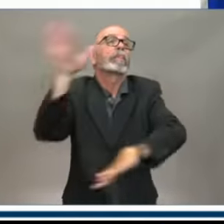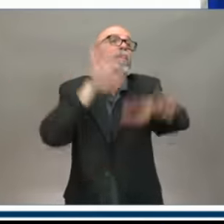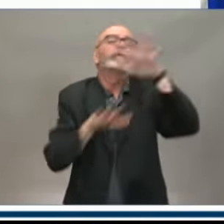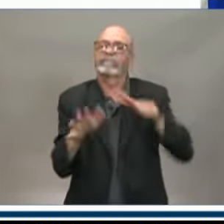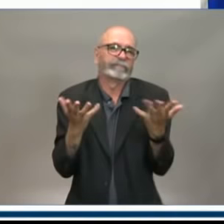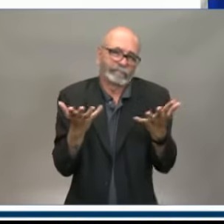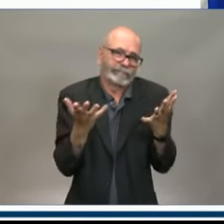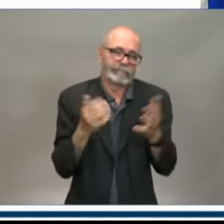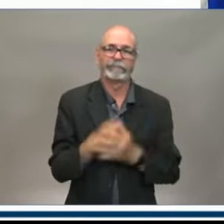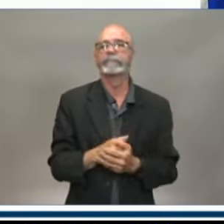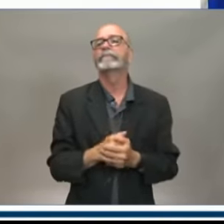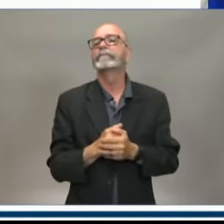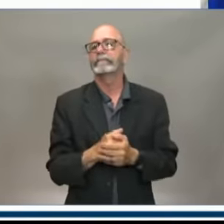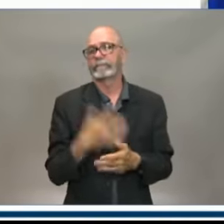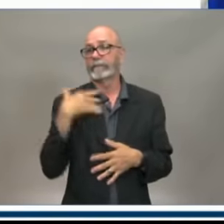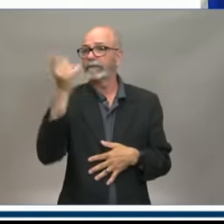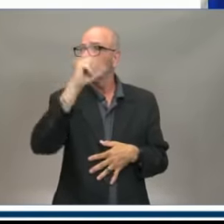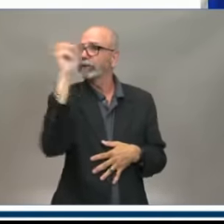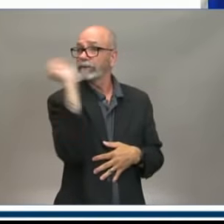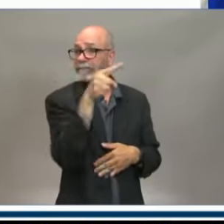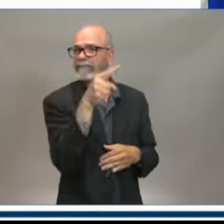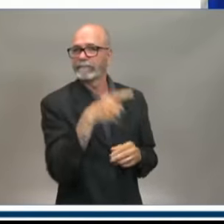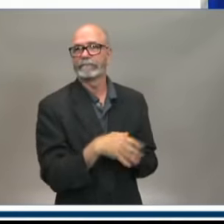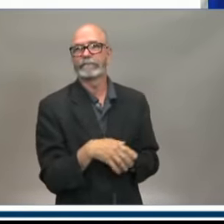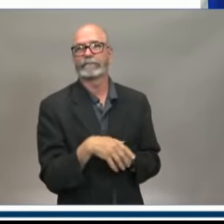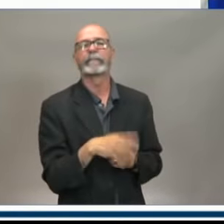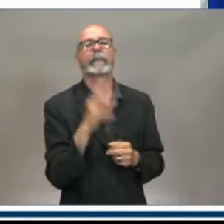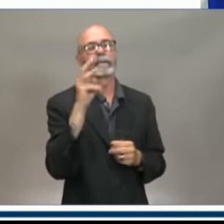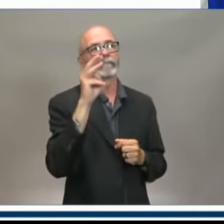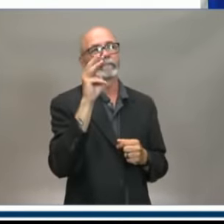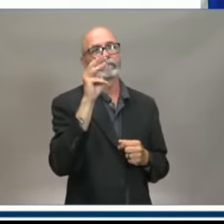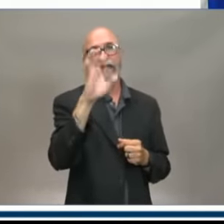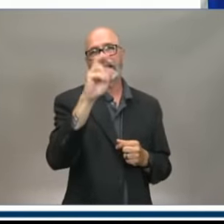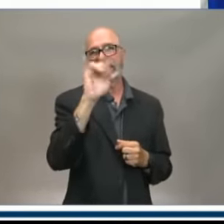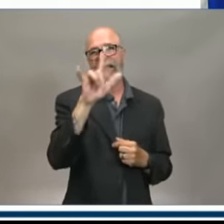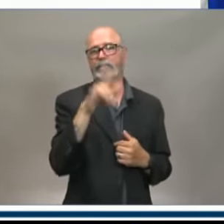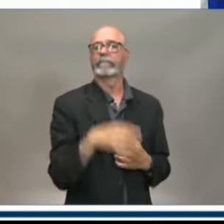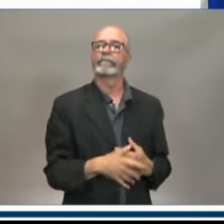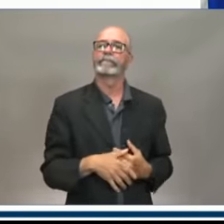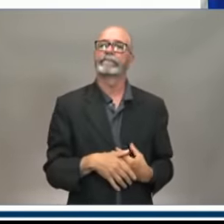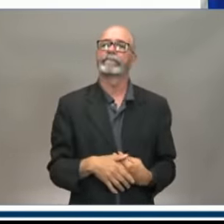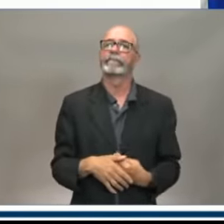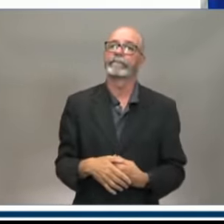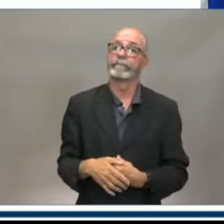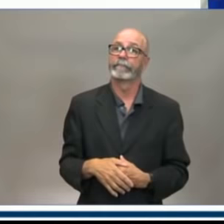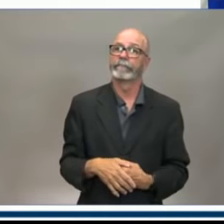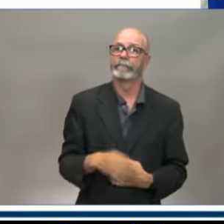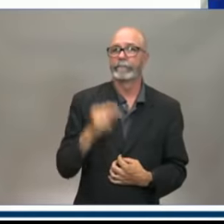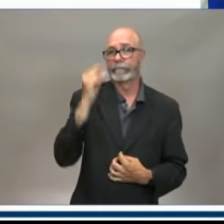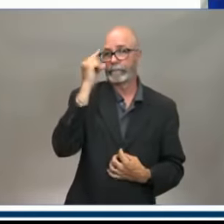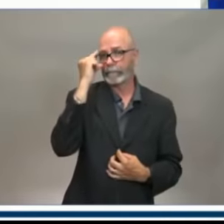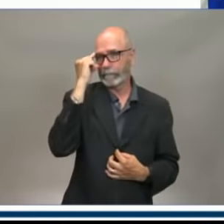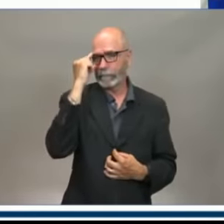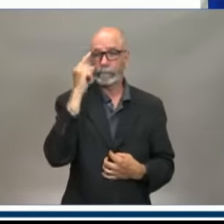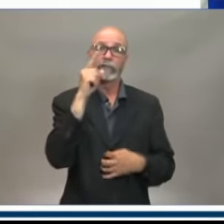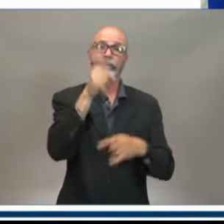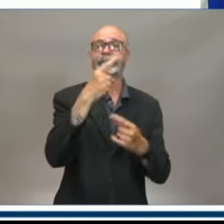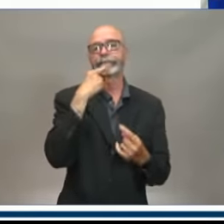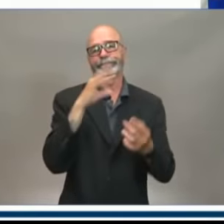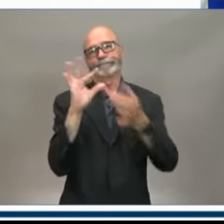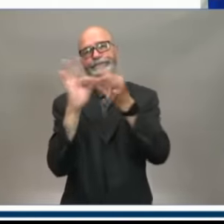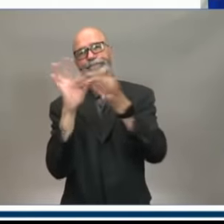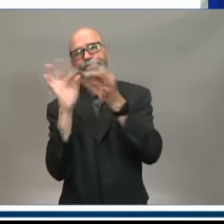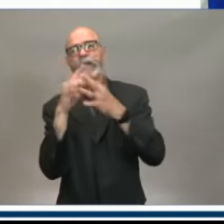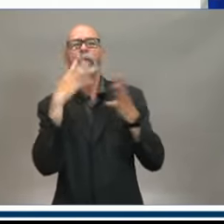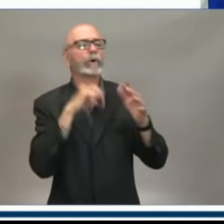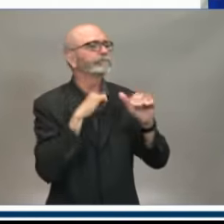Premier, you've repeated that we won't have a phased reopening plan. Why have you chosen this approach instead of organizing businesses reopening in phases